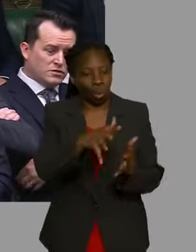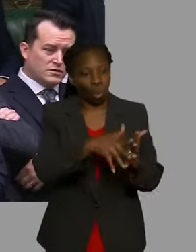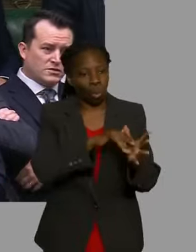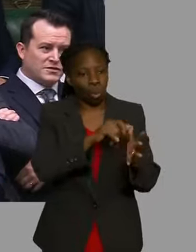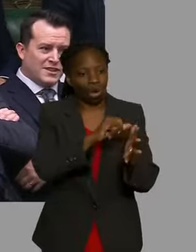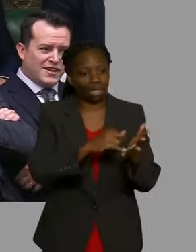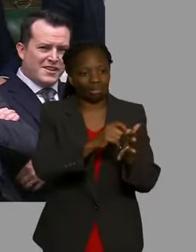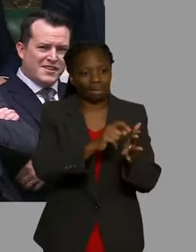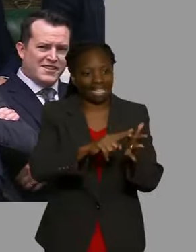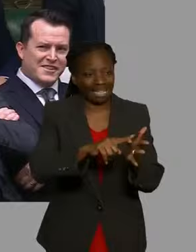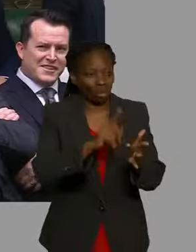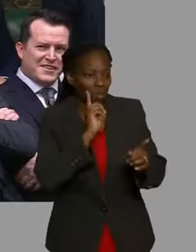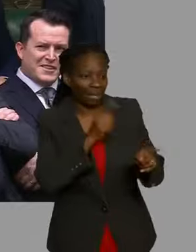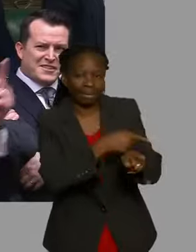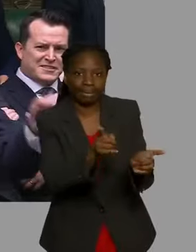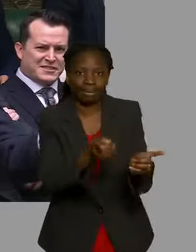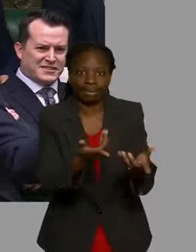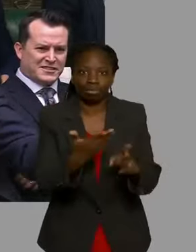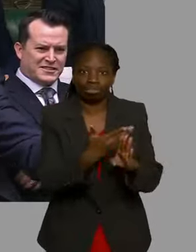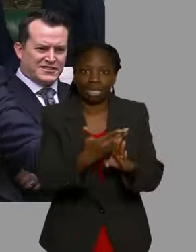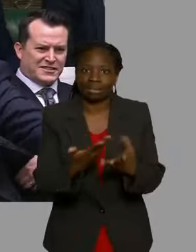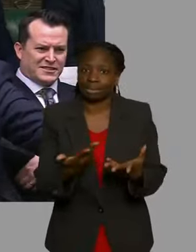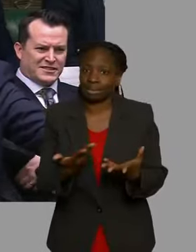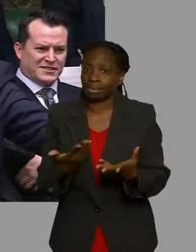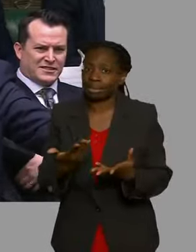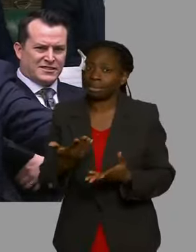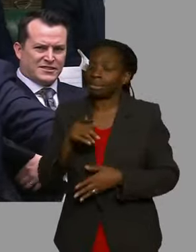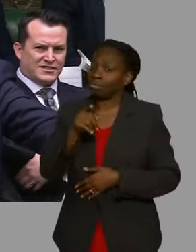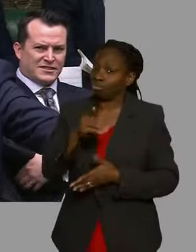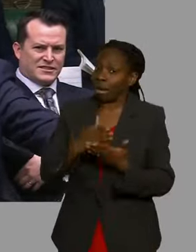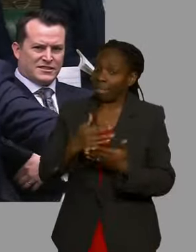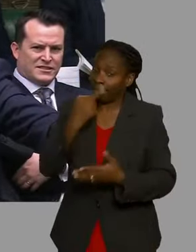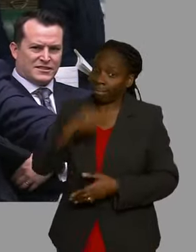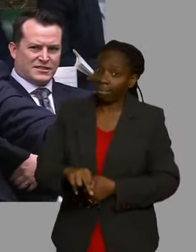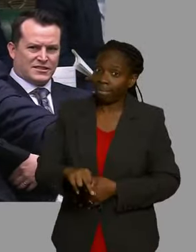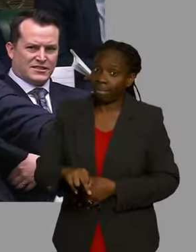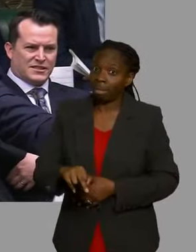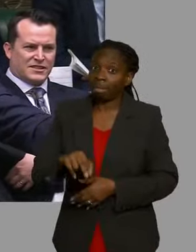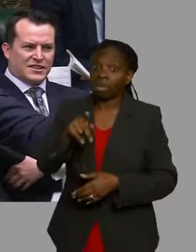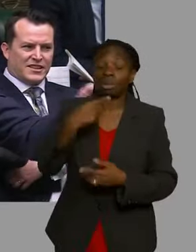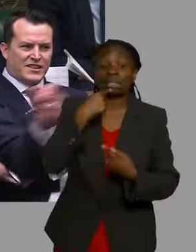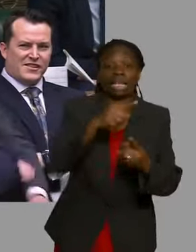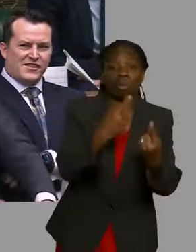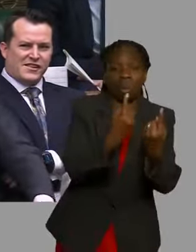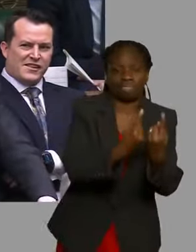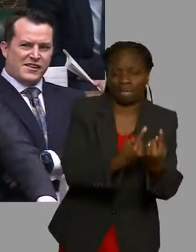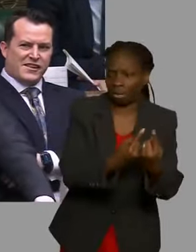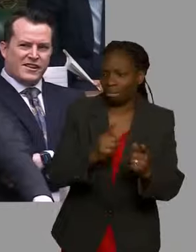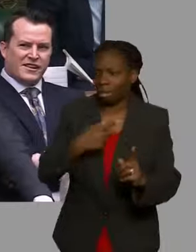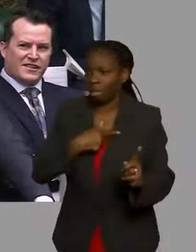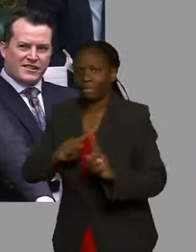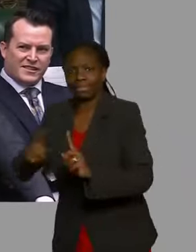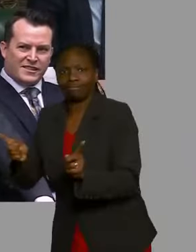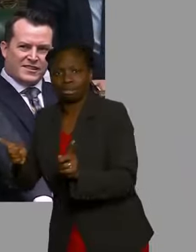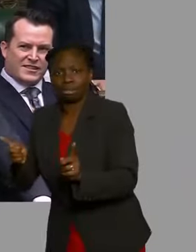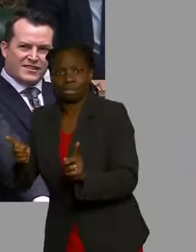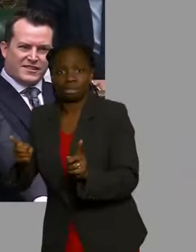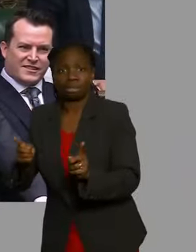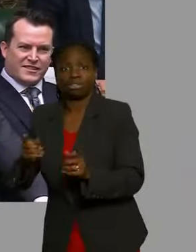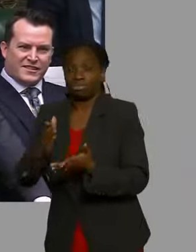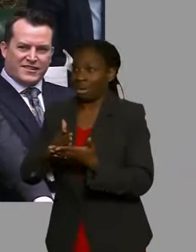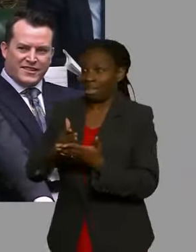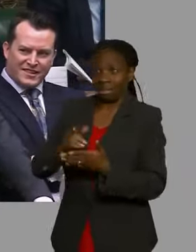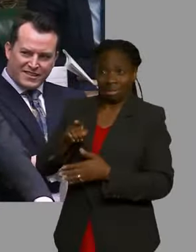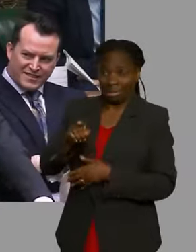says one thing and does another. In Scotland, the SNP are 16 points ahead in the polls. Does he understand?